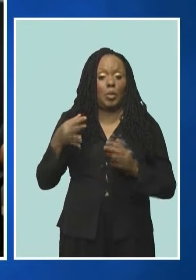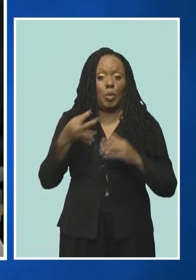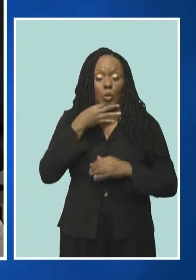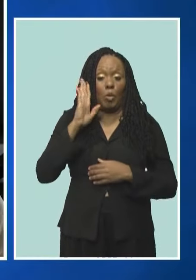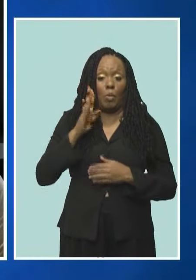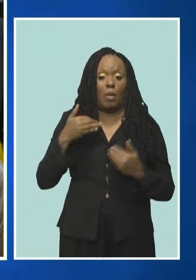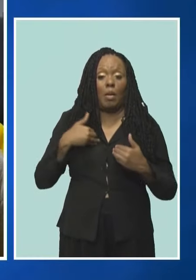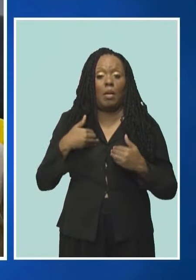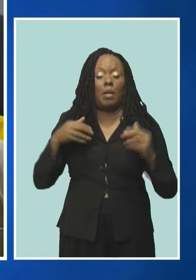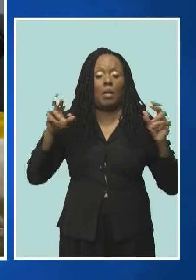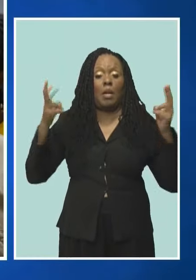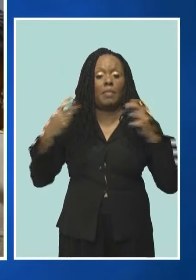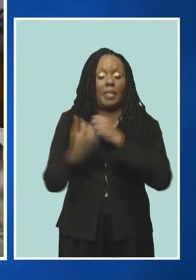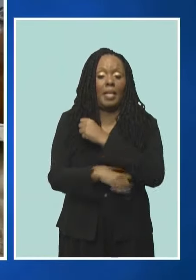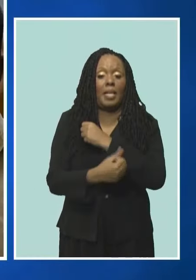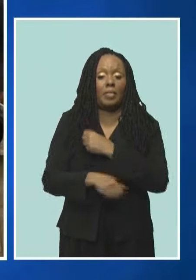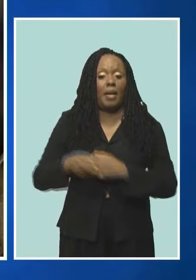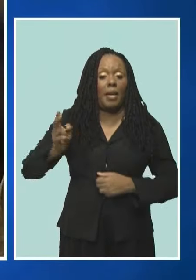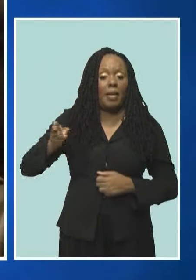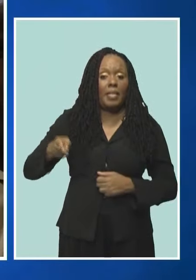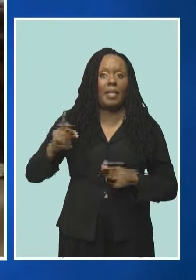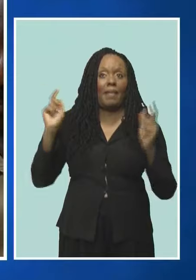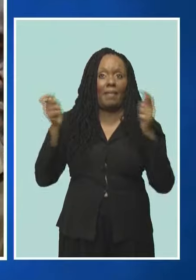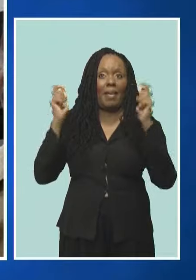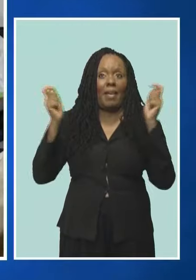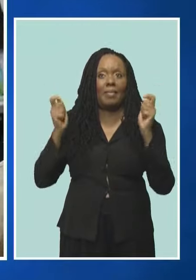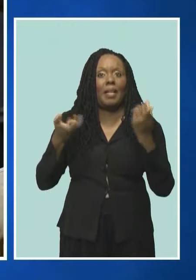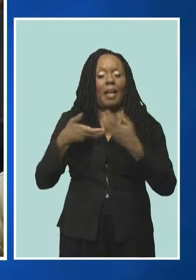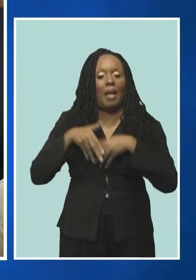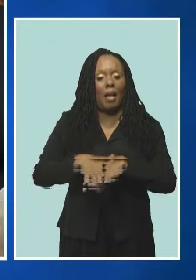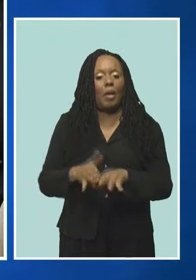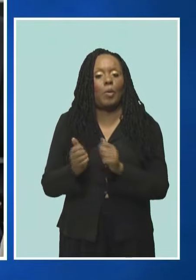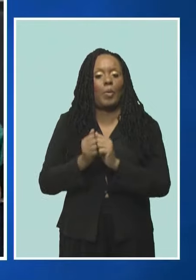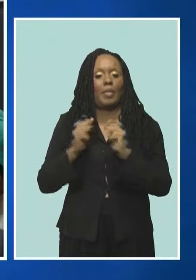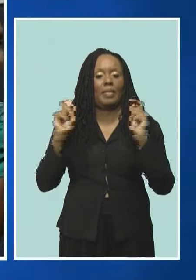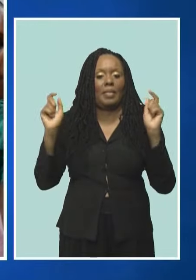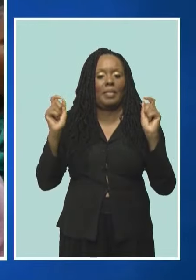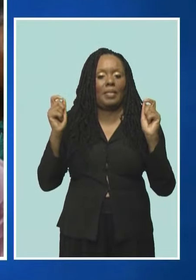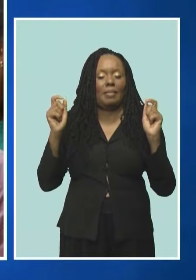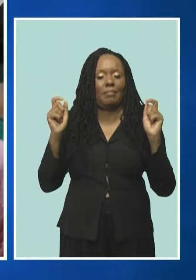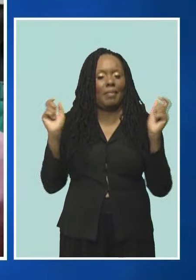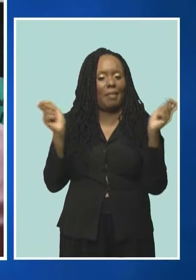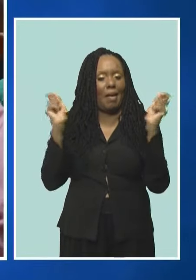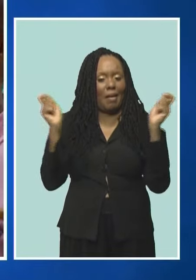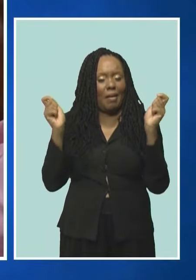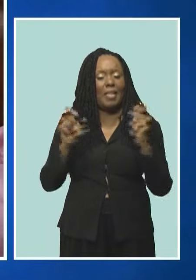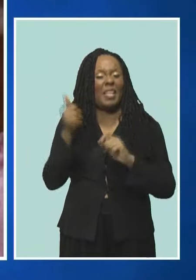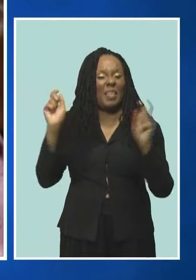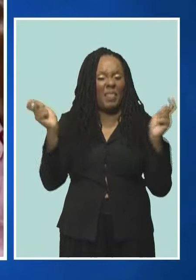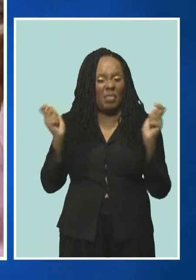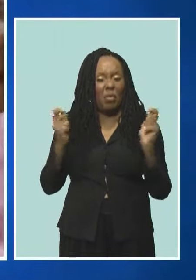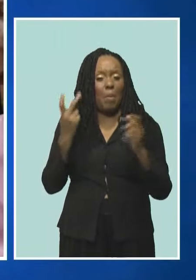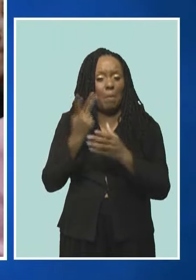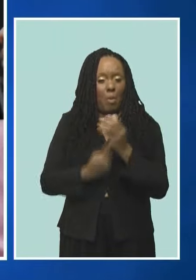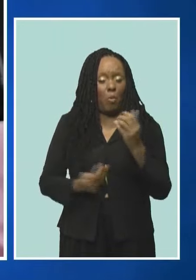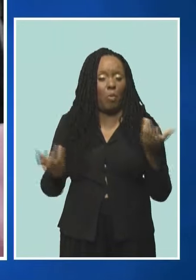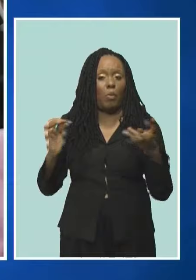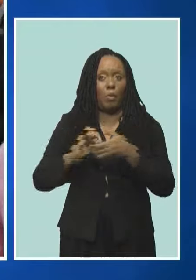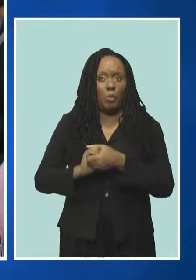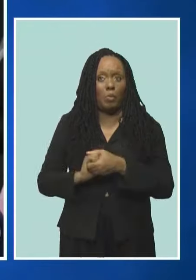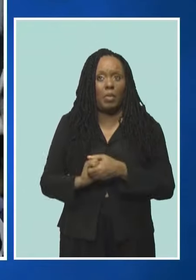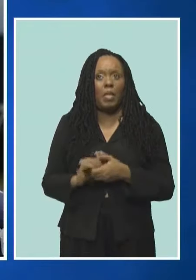Heritage Festival, which culminates with the St. Andrew Carnival. The Commission is encouraging businesses in the area and island-wide